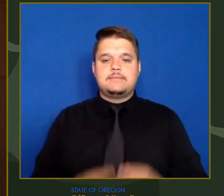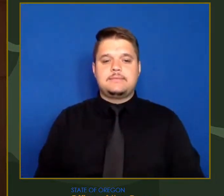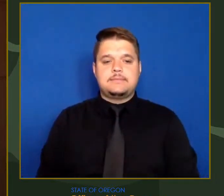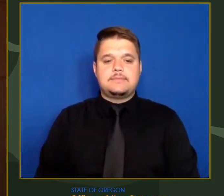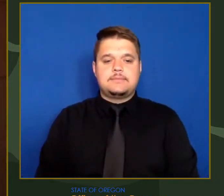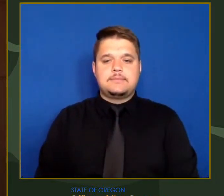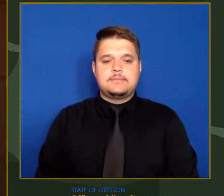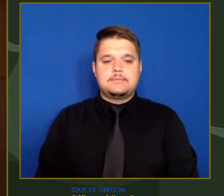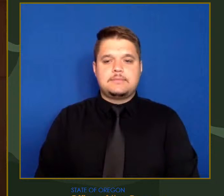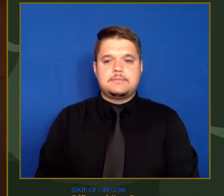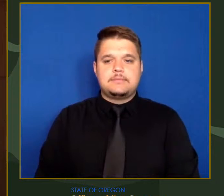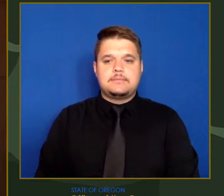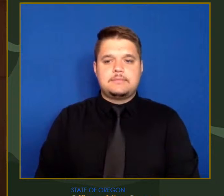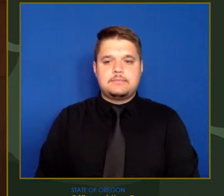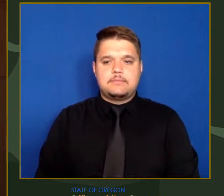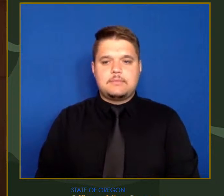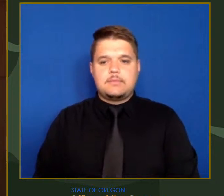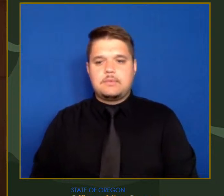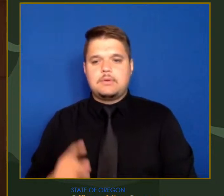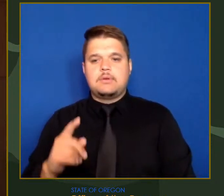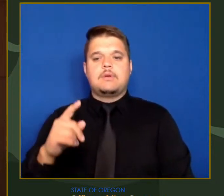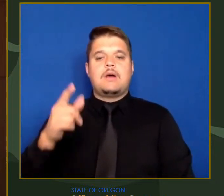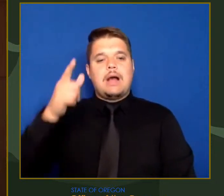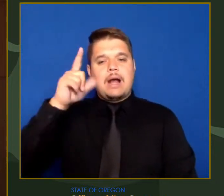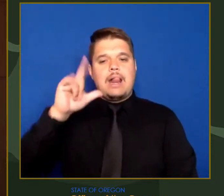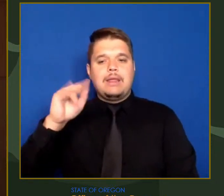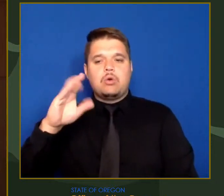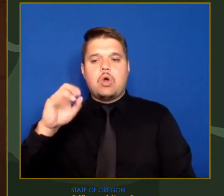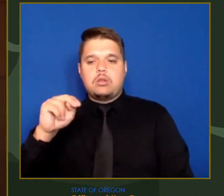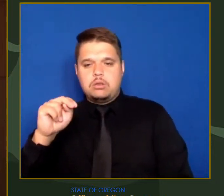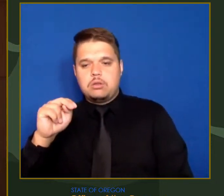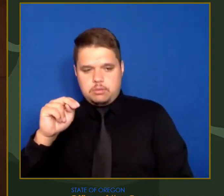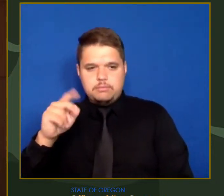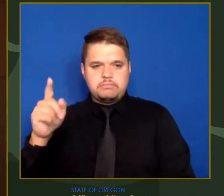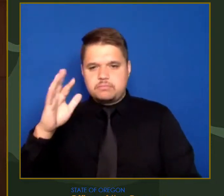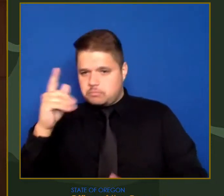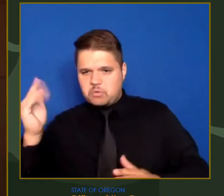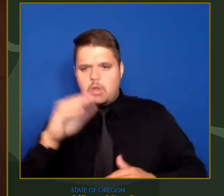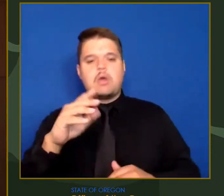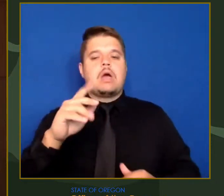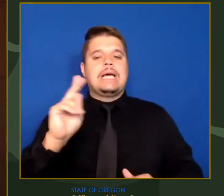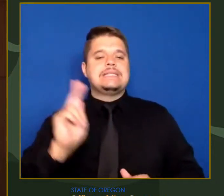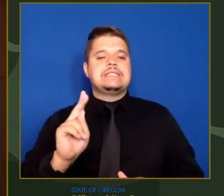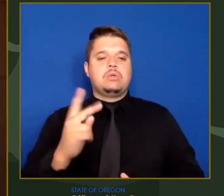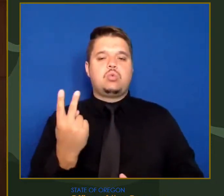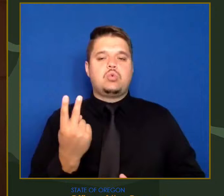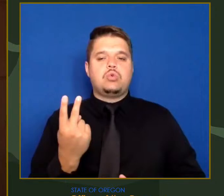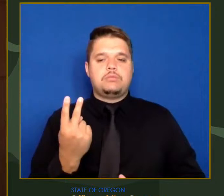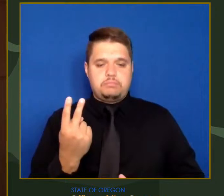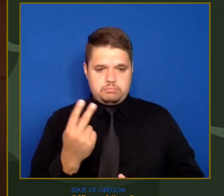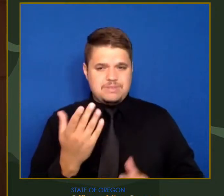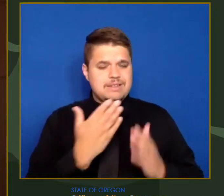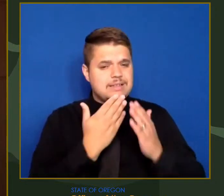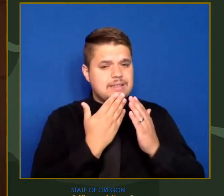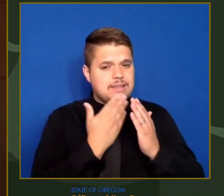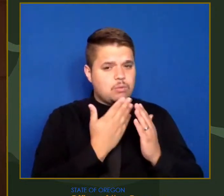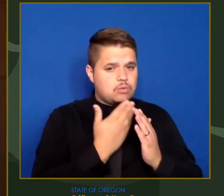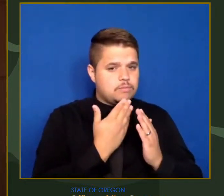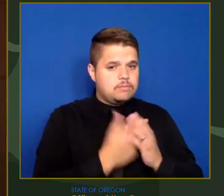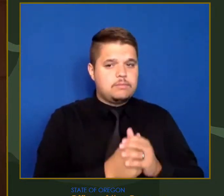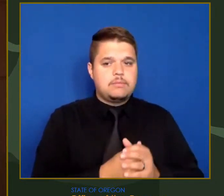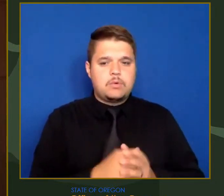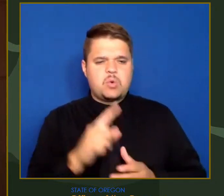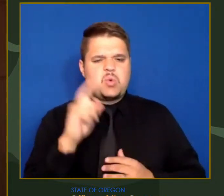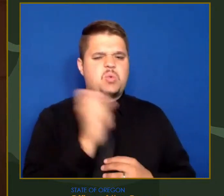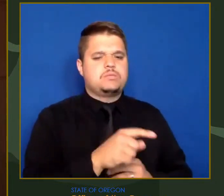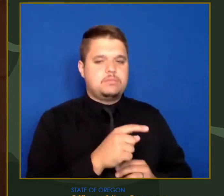from K2. Go ahead, Lincoln. Governor Brown, thank you for taking my question. I wanted to ask you about Republican